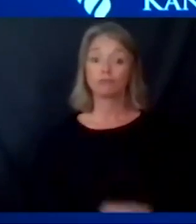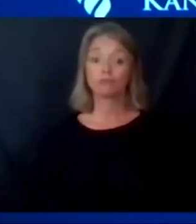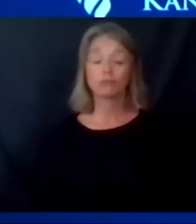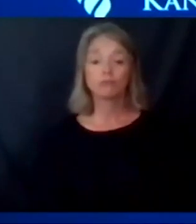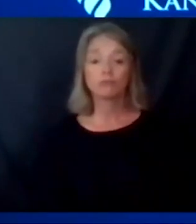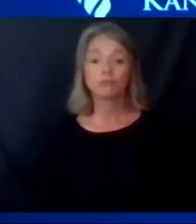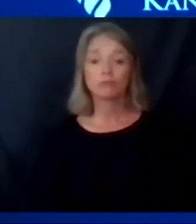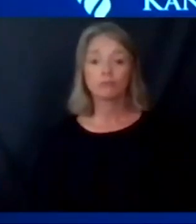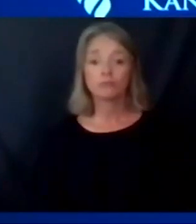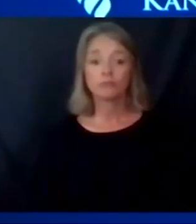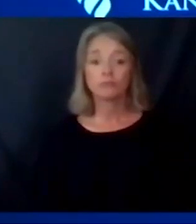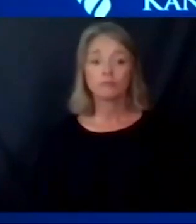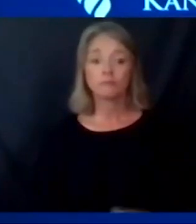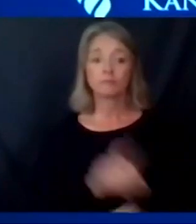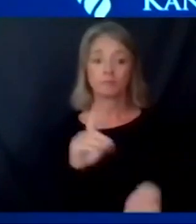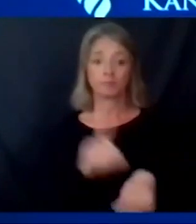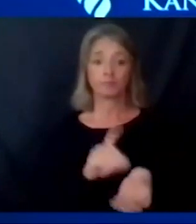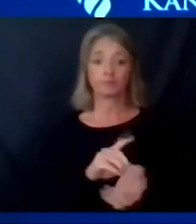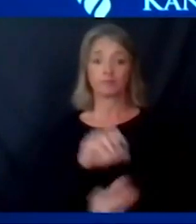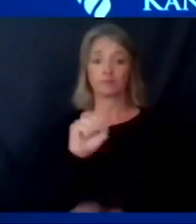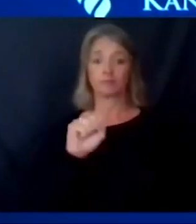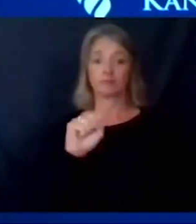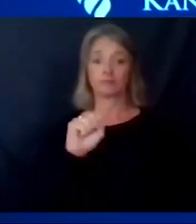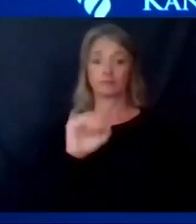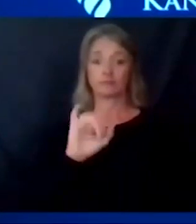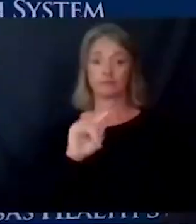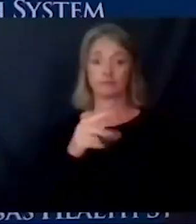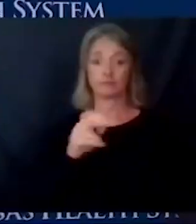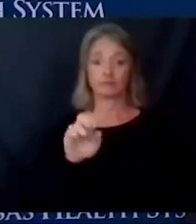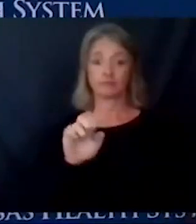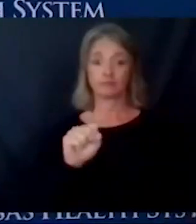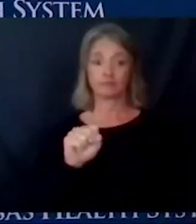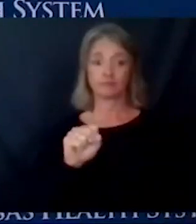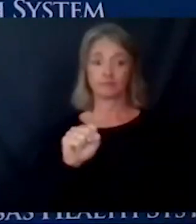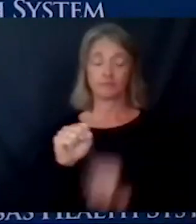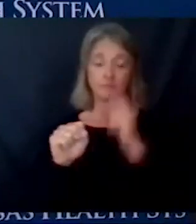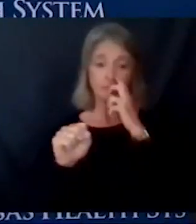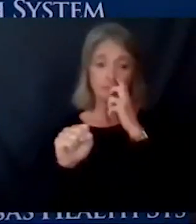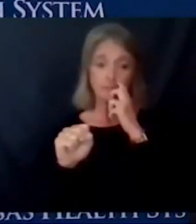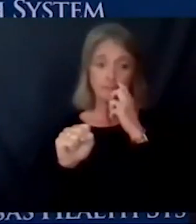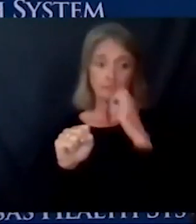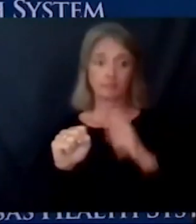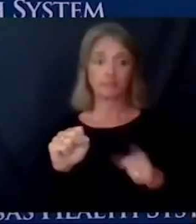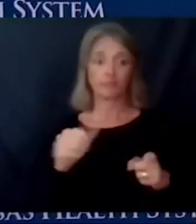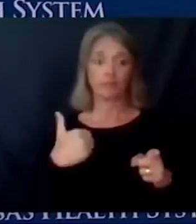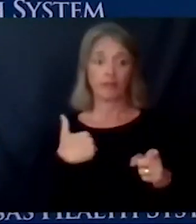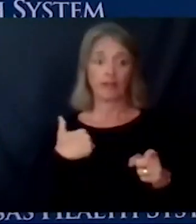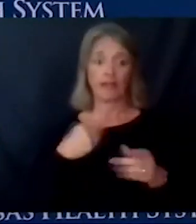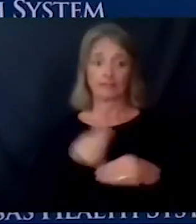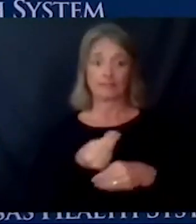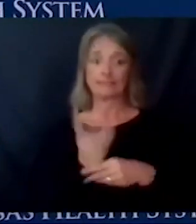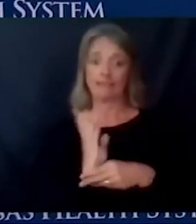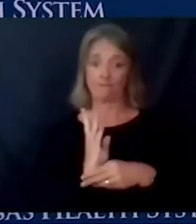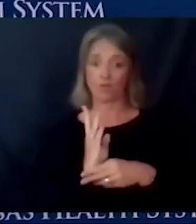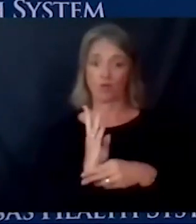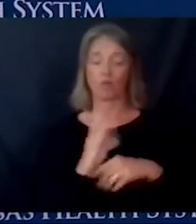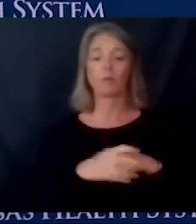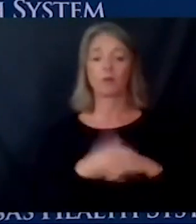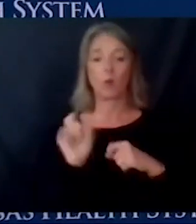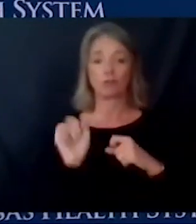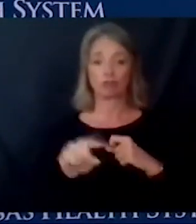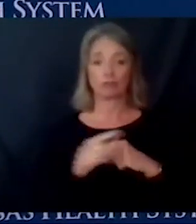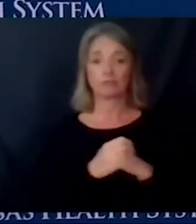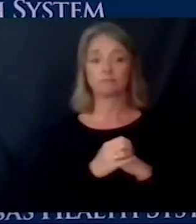Dr. Just, I know some folks that sent questions in. They have. I actually have several, so I'm going to get to these. You bet. Carolina